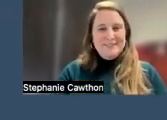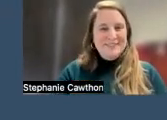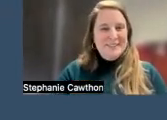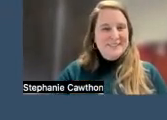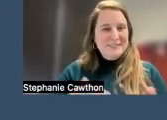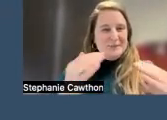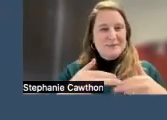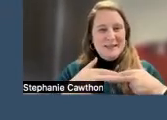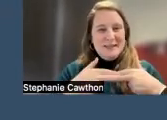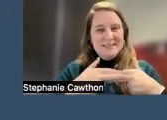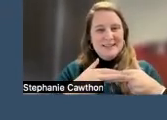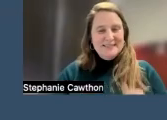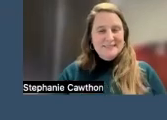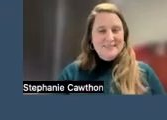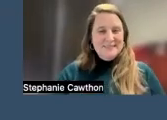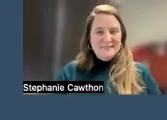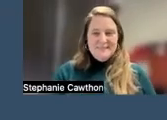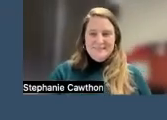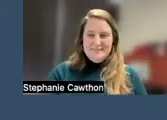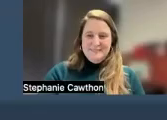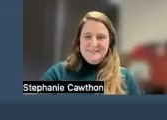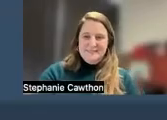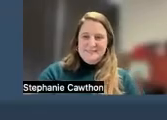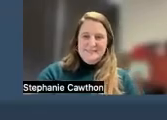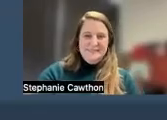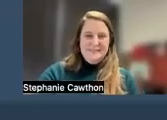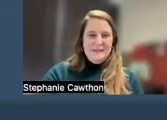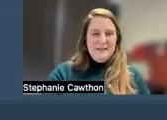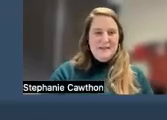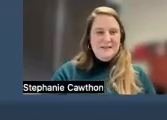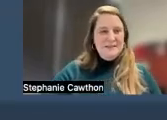we're going to approach today. Thank you. Next slide, please.